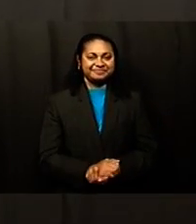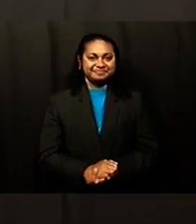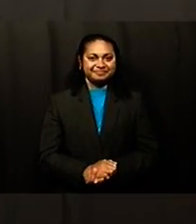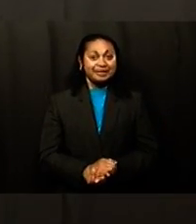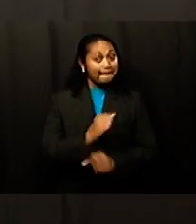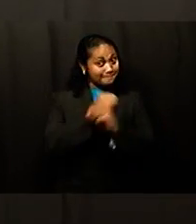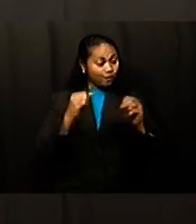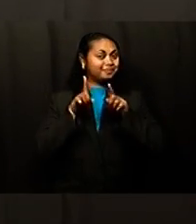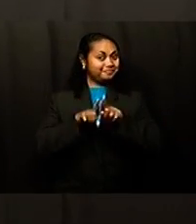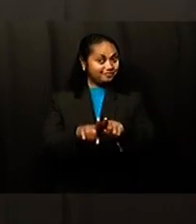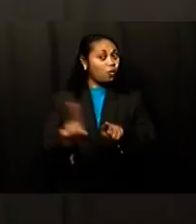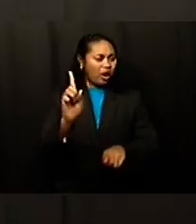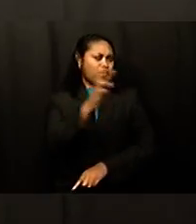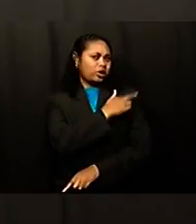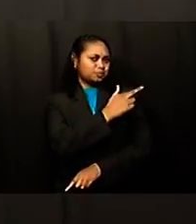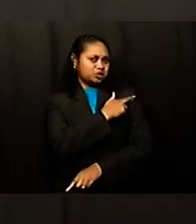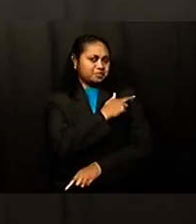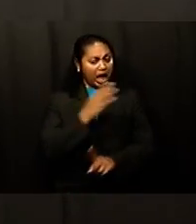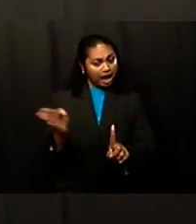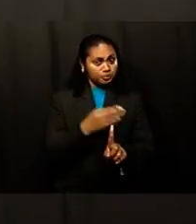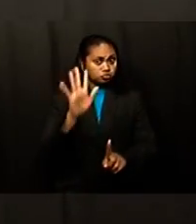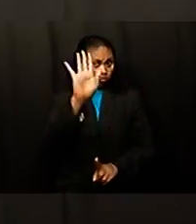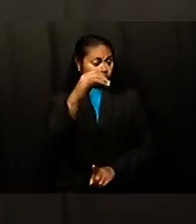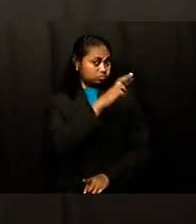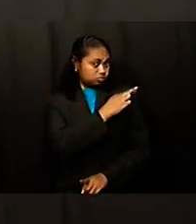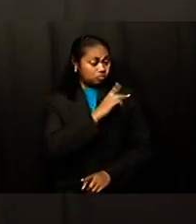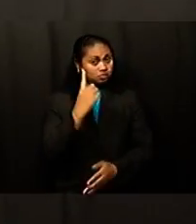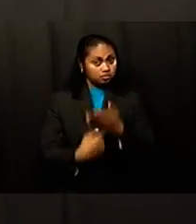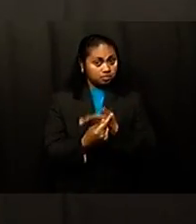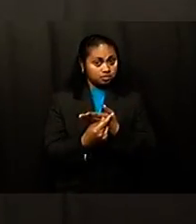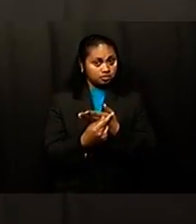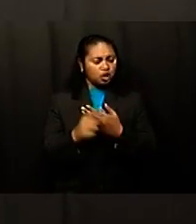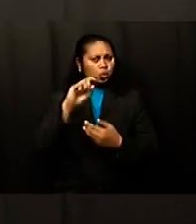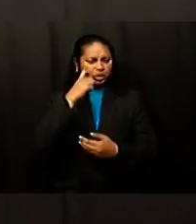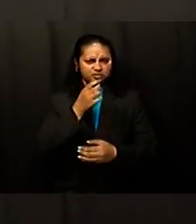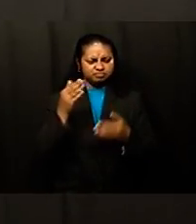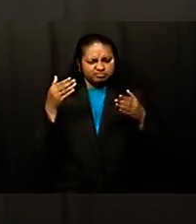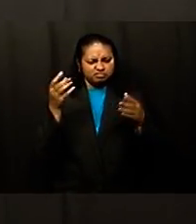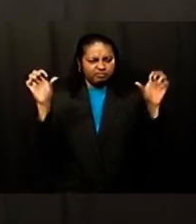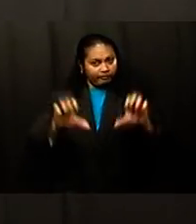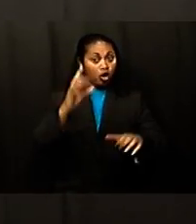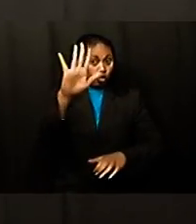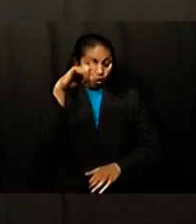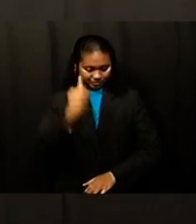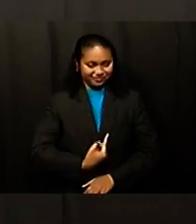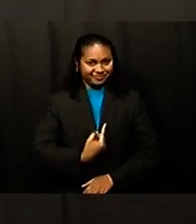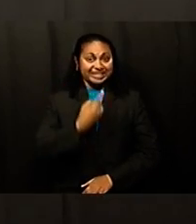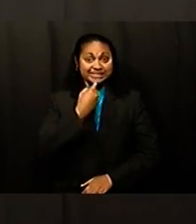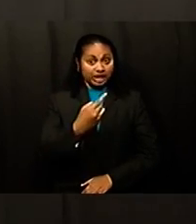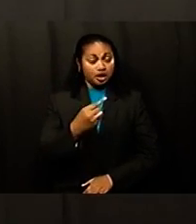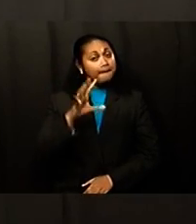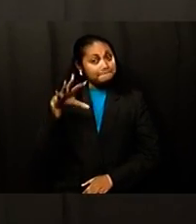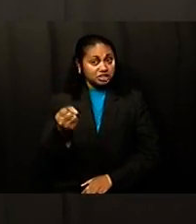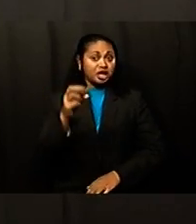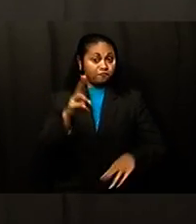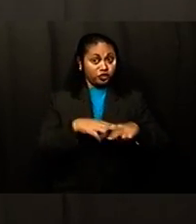Ndiva. Power comes with responsibilities, and abusing your responsibilities will not only undermine your credibility as an individual, but also